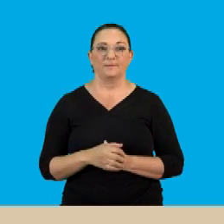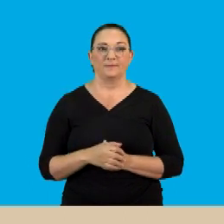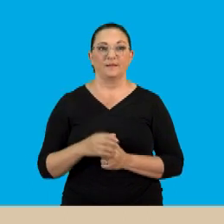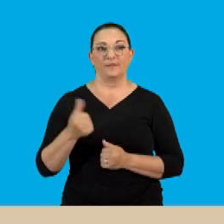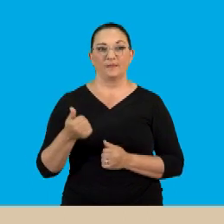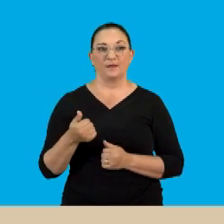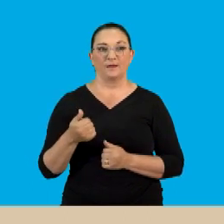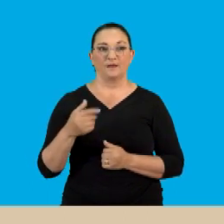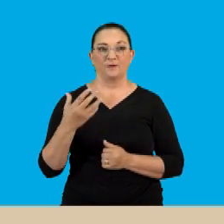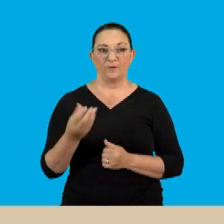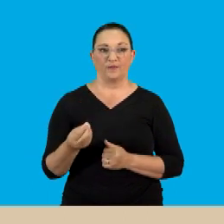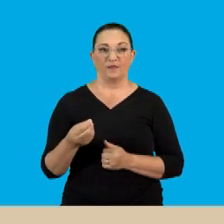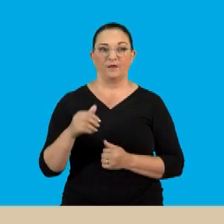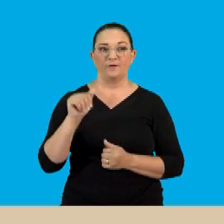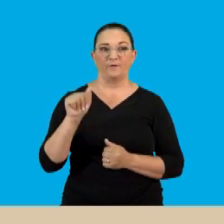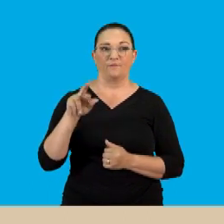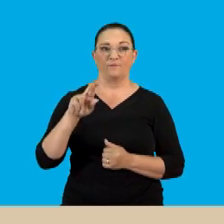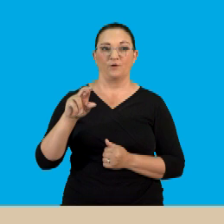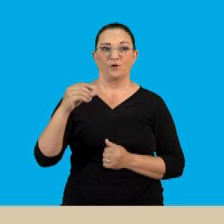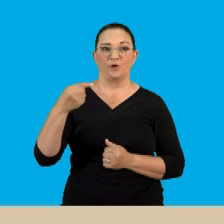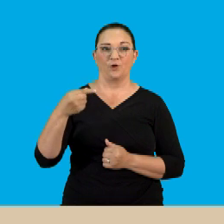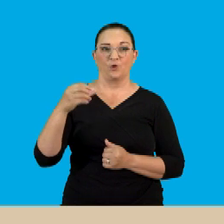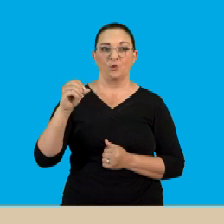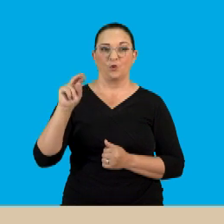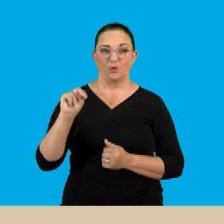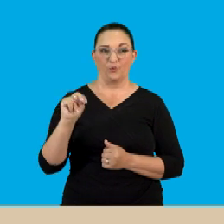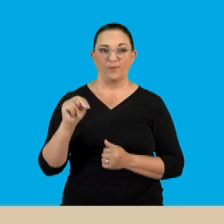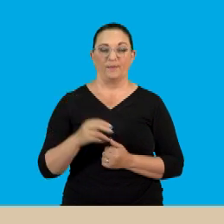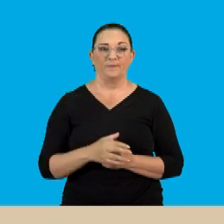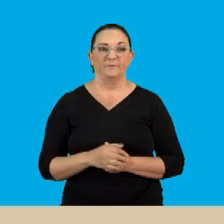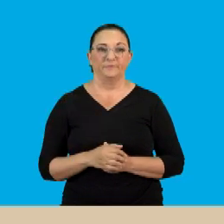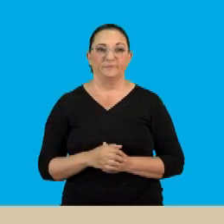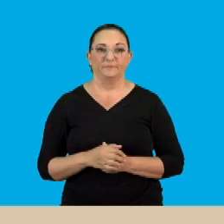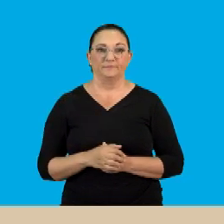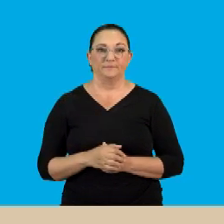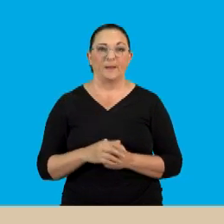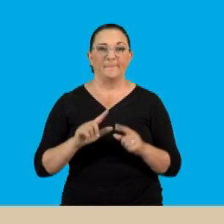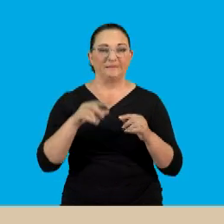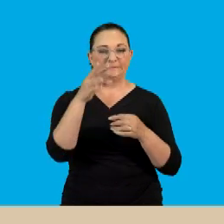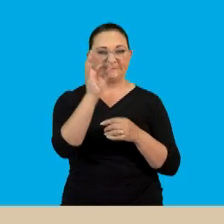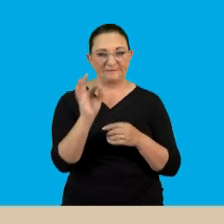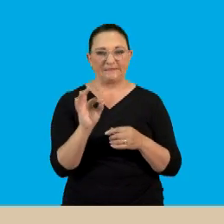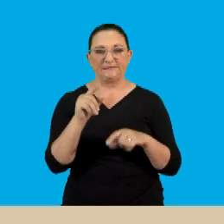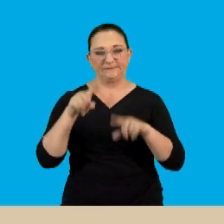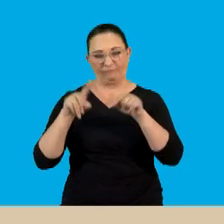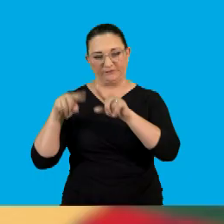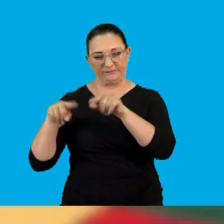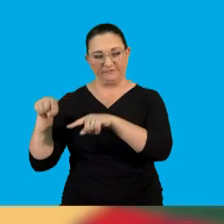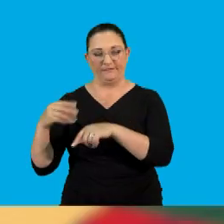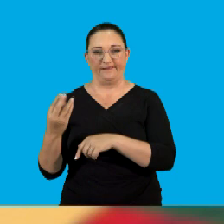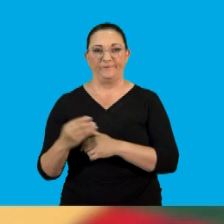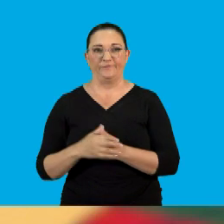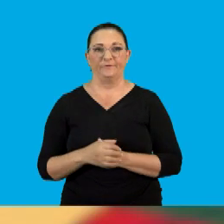and argon. Okay, and all these gases come with different percentages.